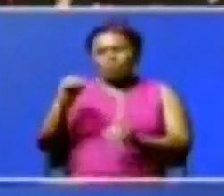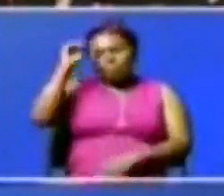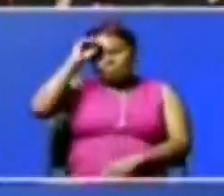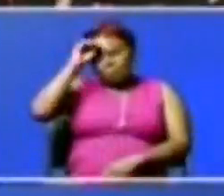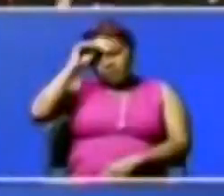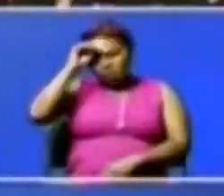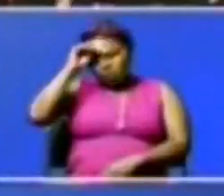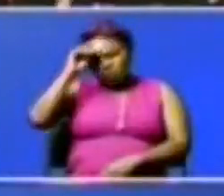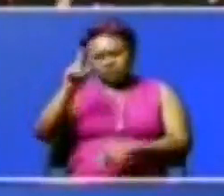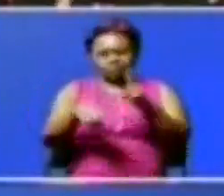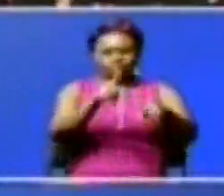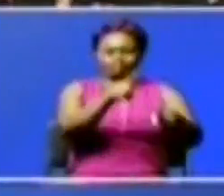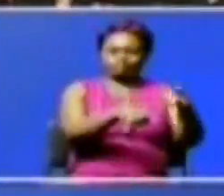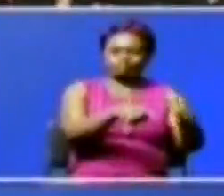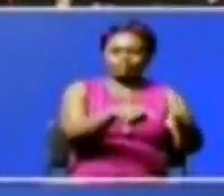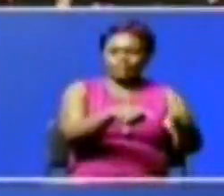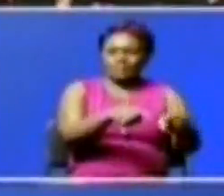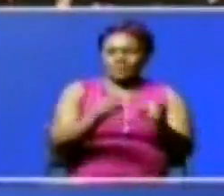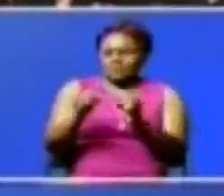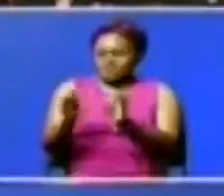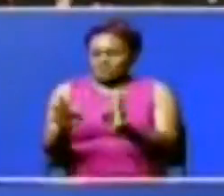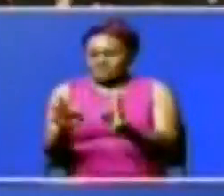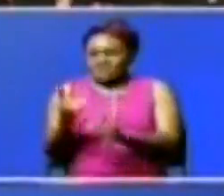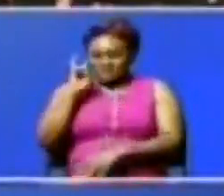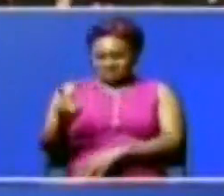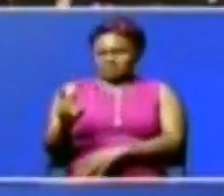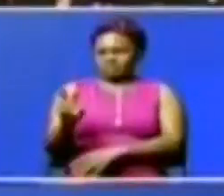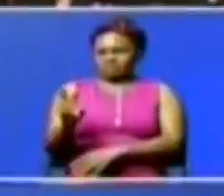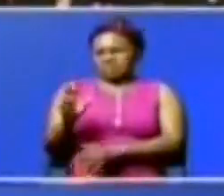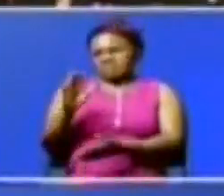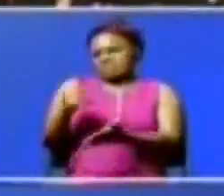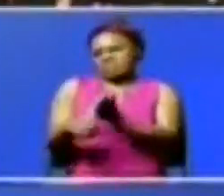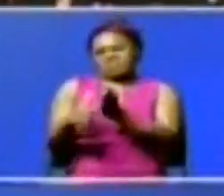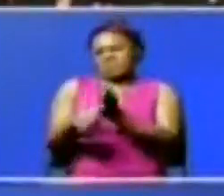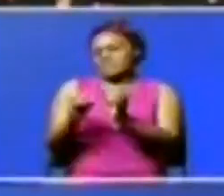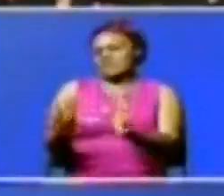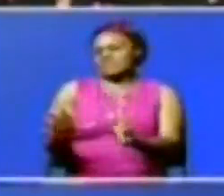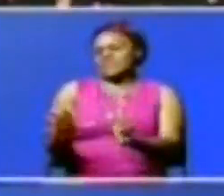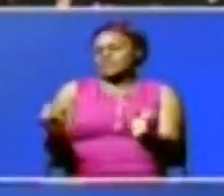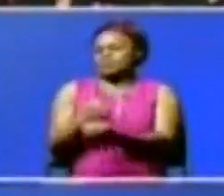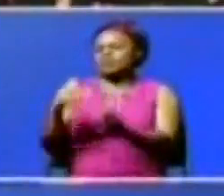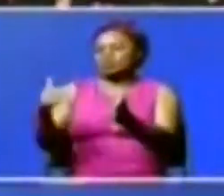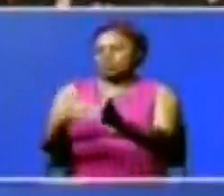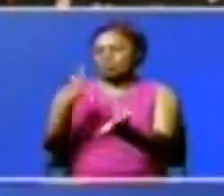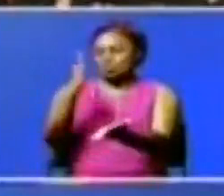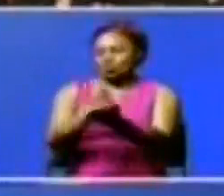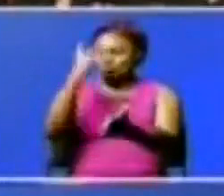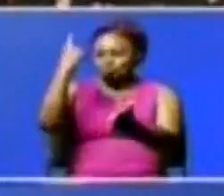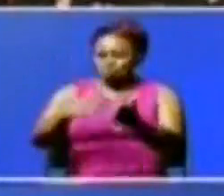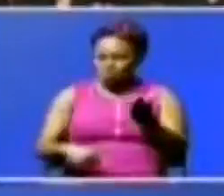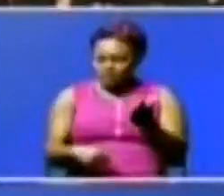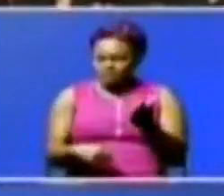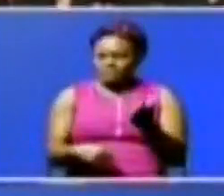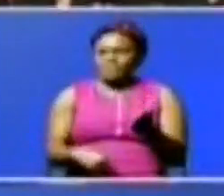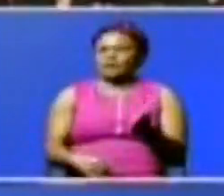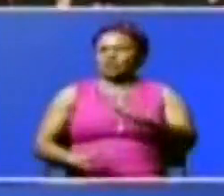is a very subjective thing. If it is viewed in that light, there is really nothing that we can do. But the truth of the matter is this. These